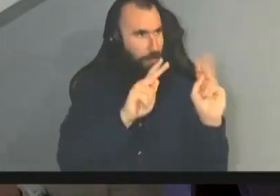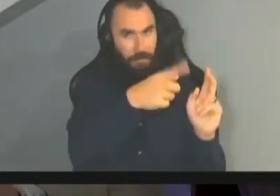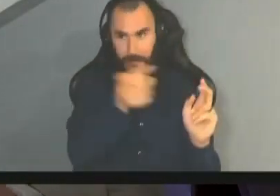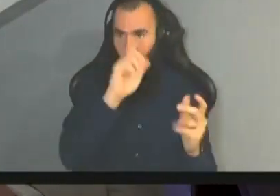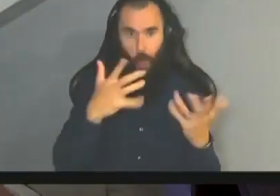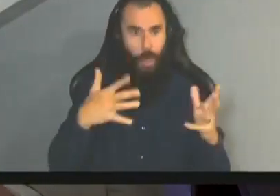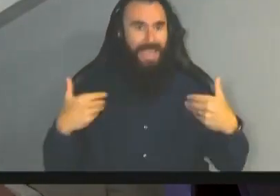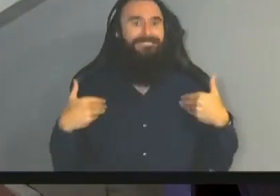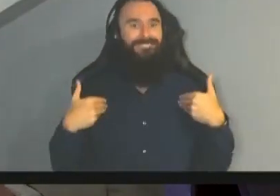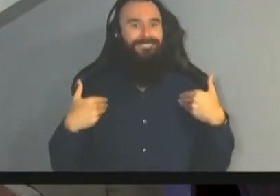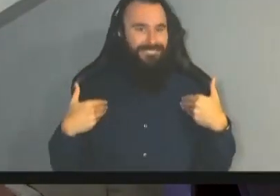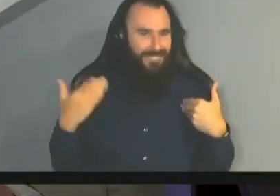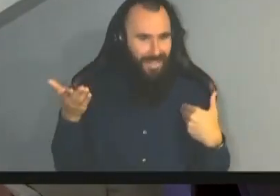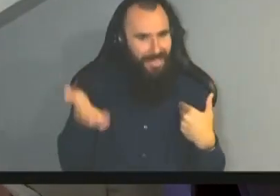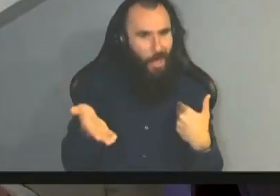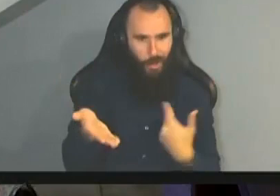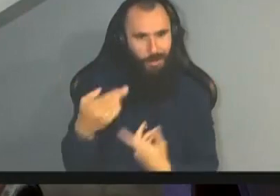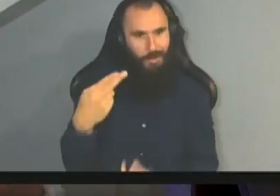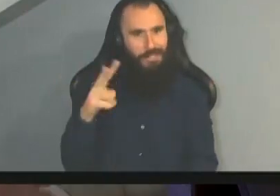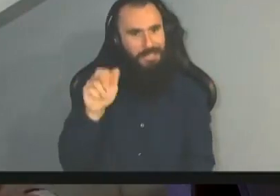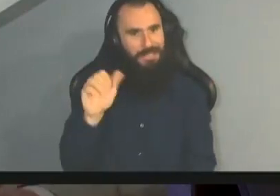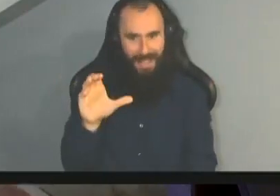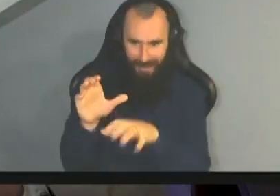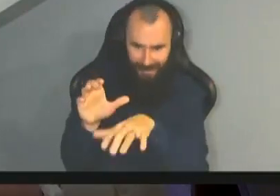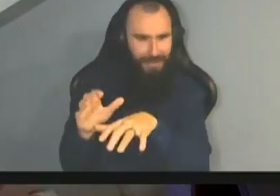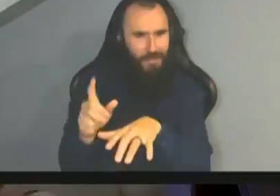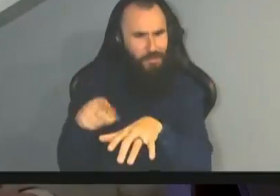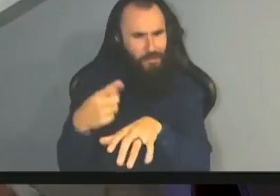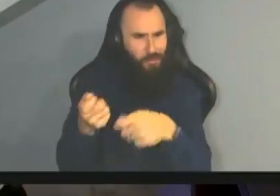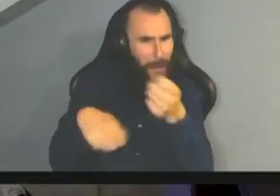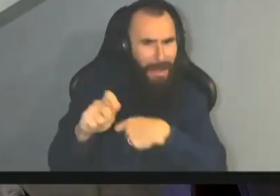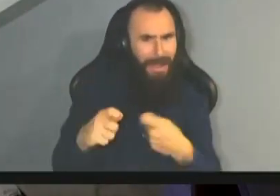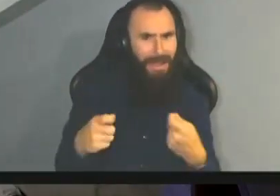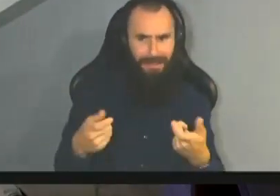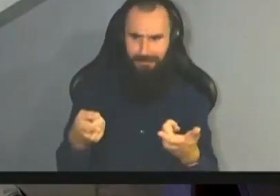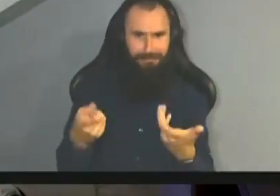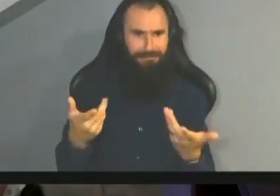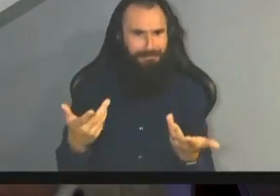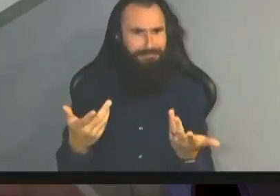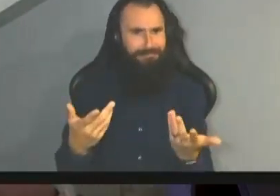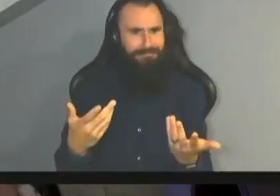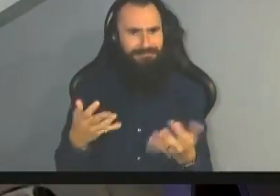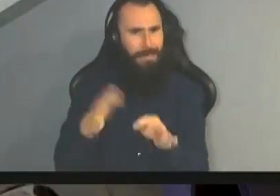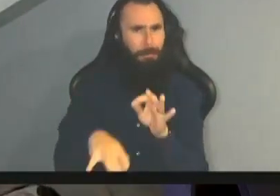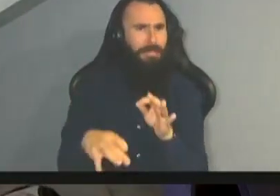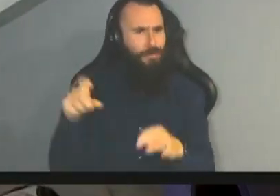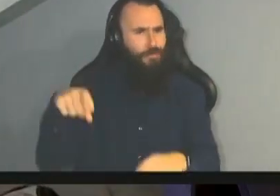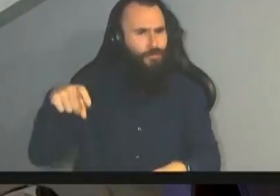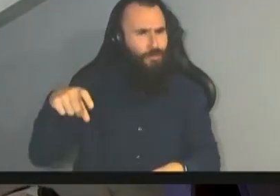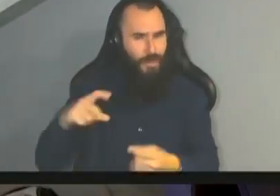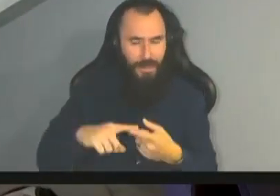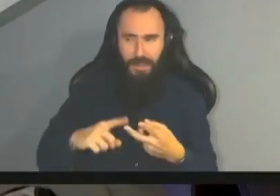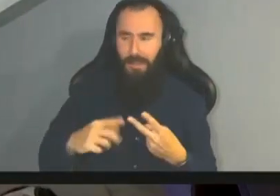in a location that, if it's a replacement of an existing location, or if the